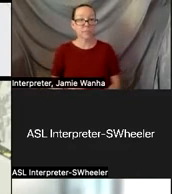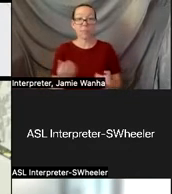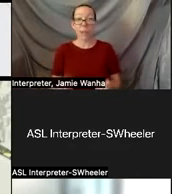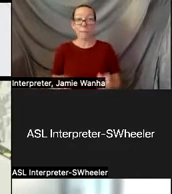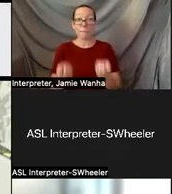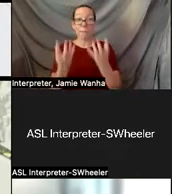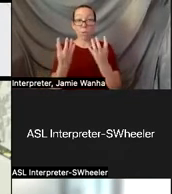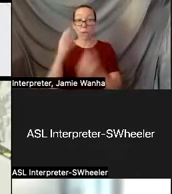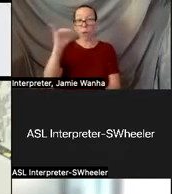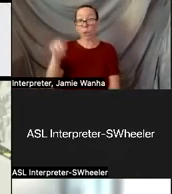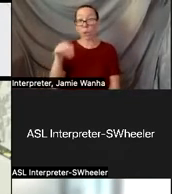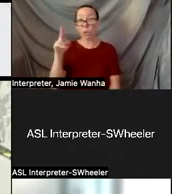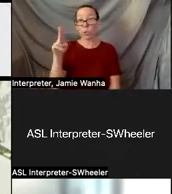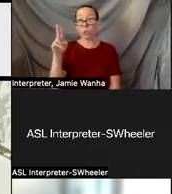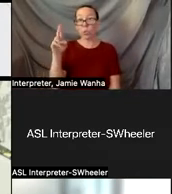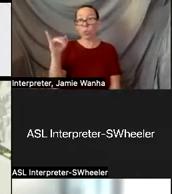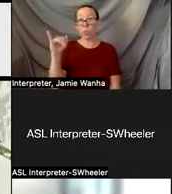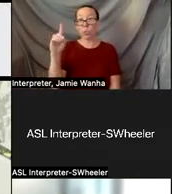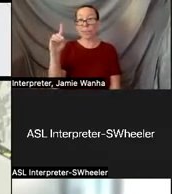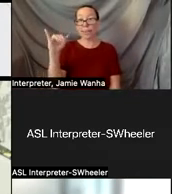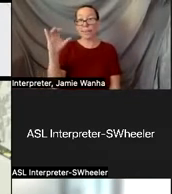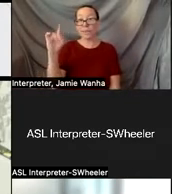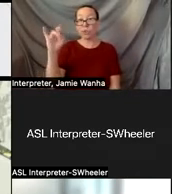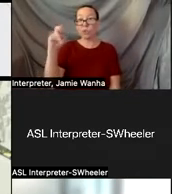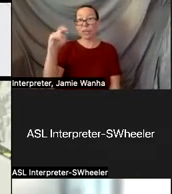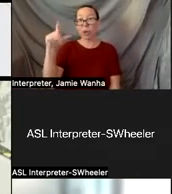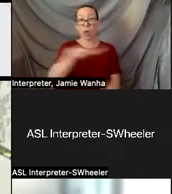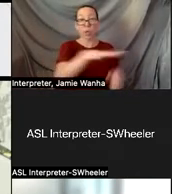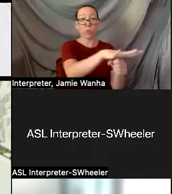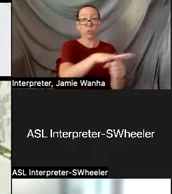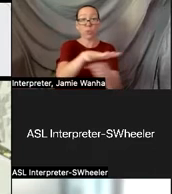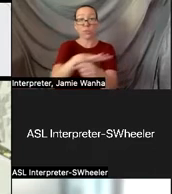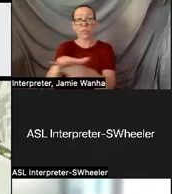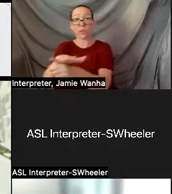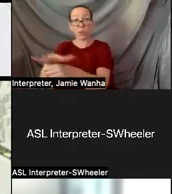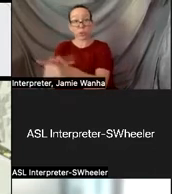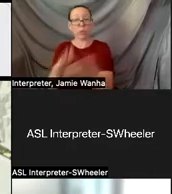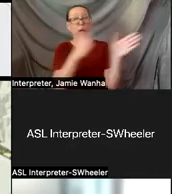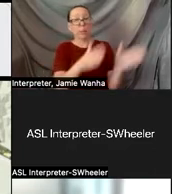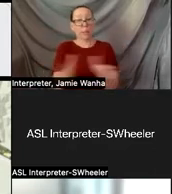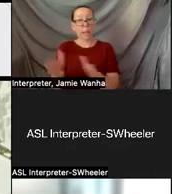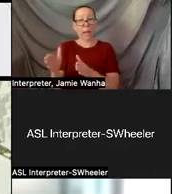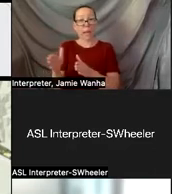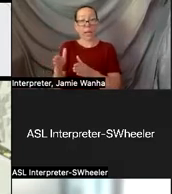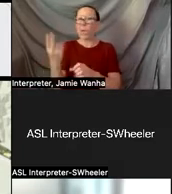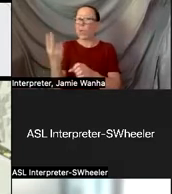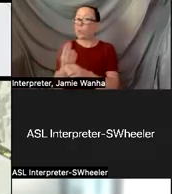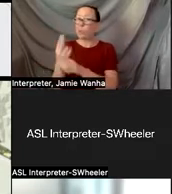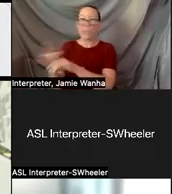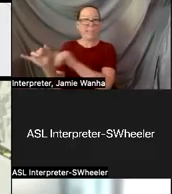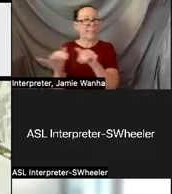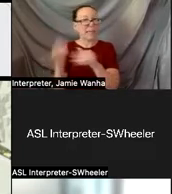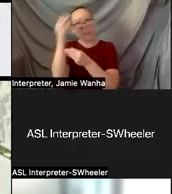Multi-Jurisdictional Hazard Mitigation Plan. This plan uses the same type of data that Jorge used.